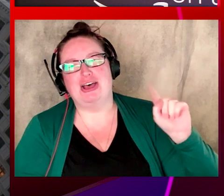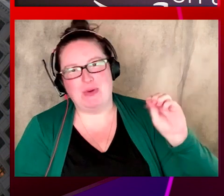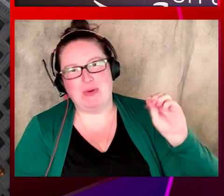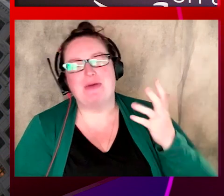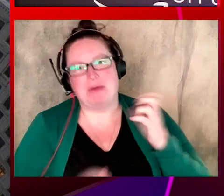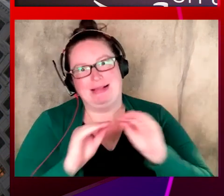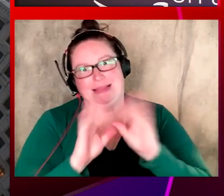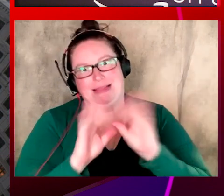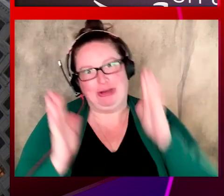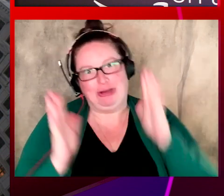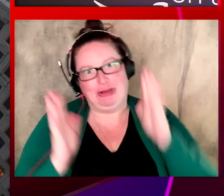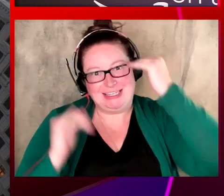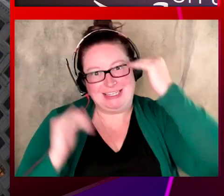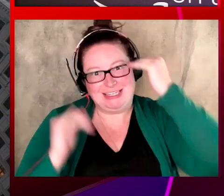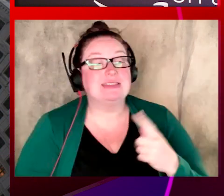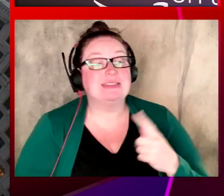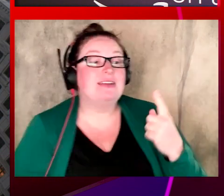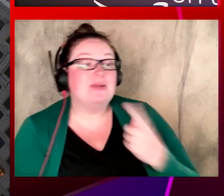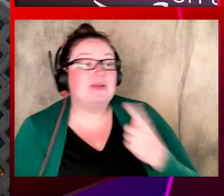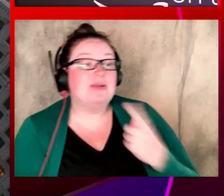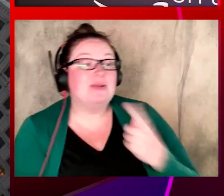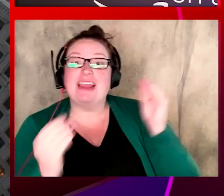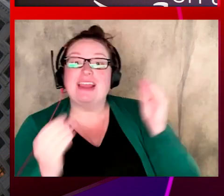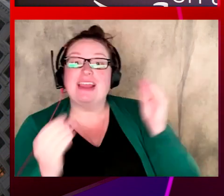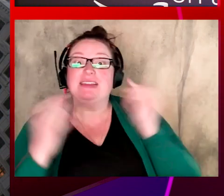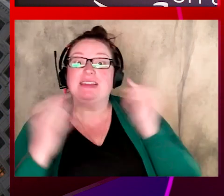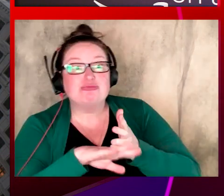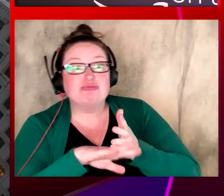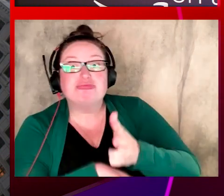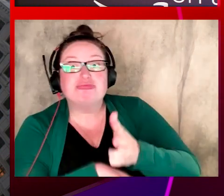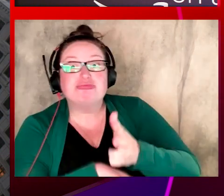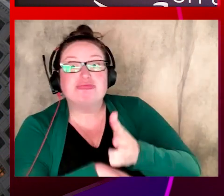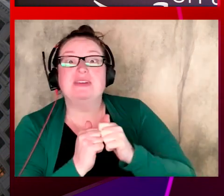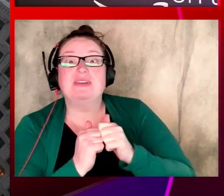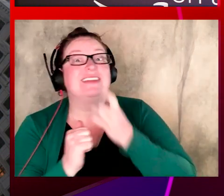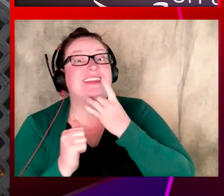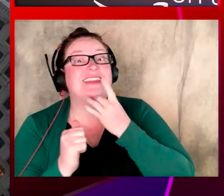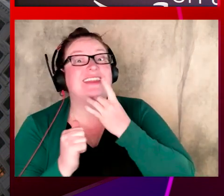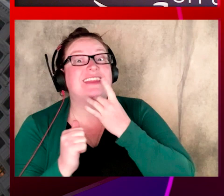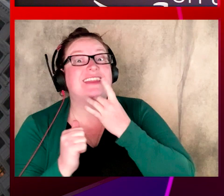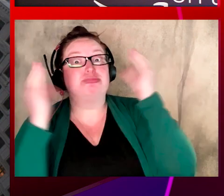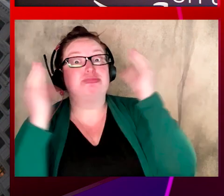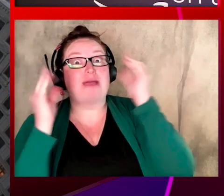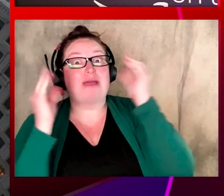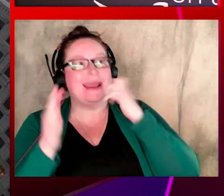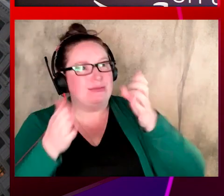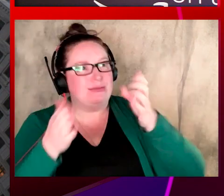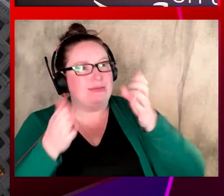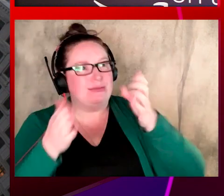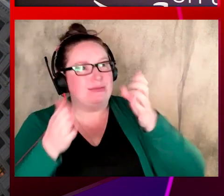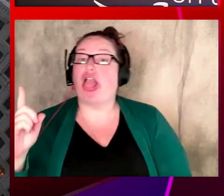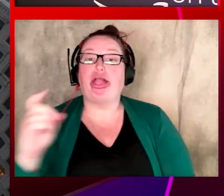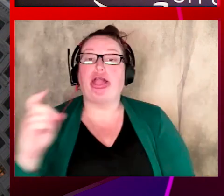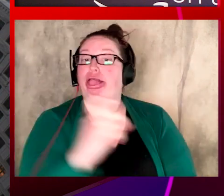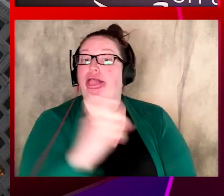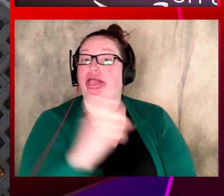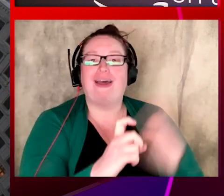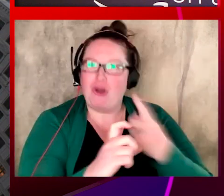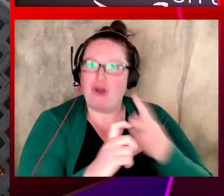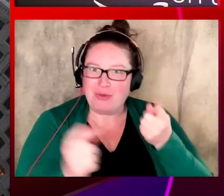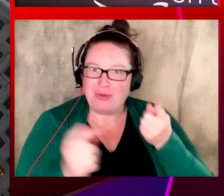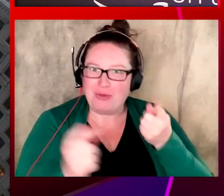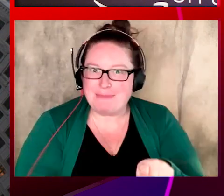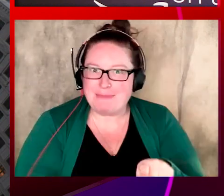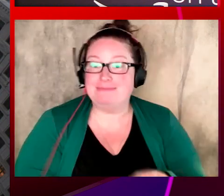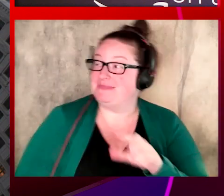case, where there's always an ambulance going down the street somewhere with the lights flashing, and there's a pedestrian steps out onto a crossing? It always happens. It does. That's usually